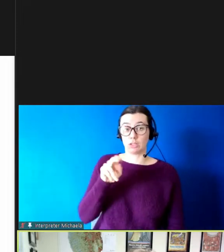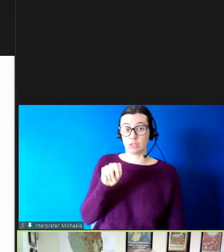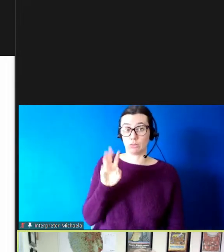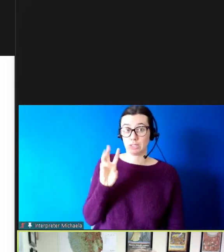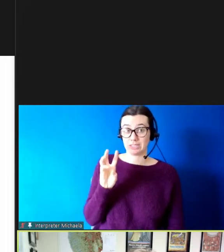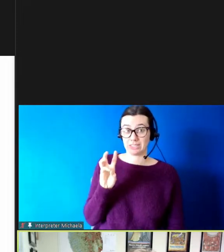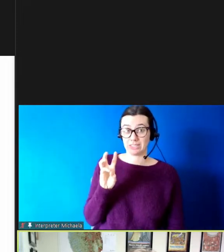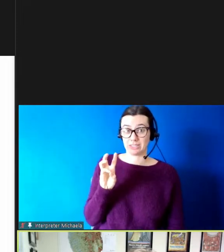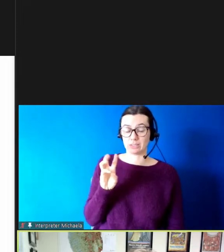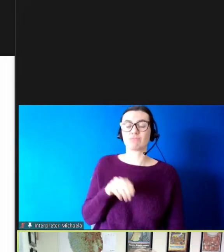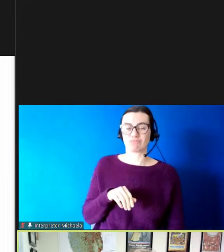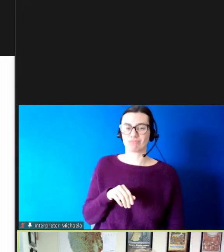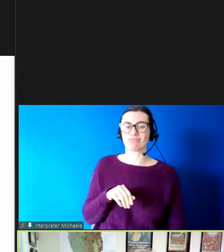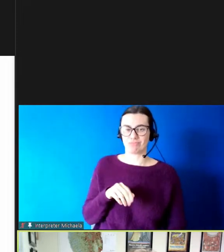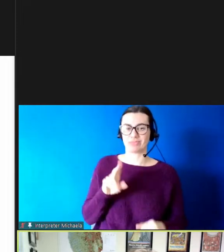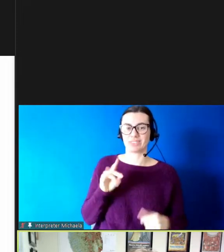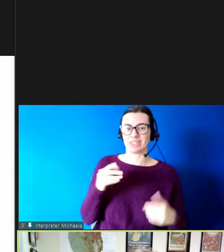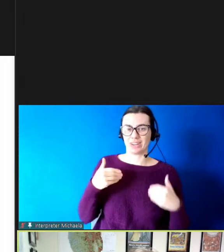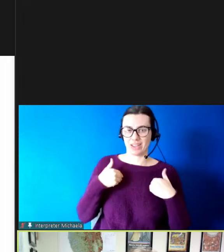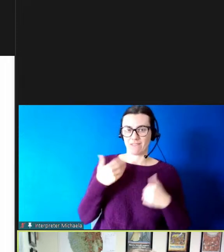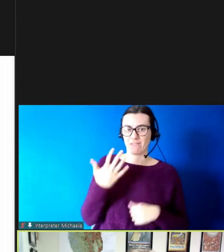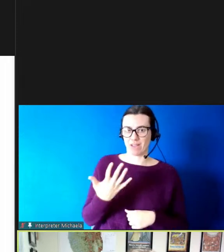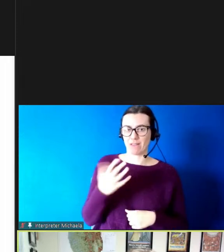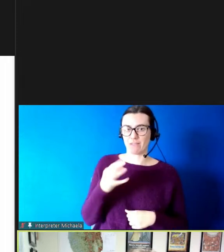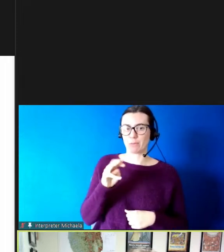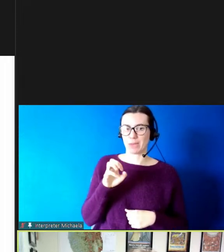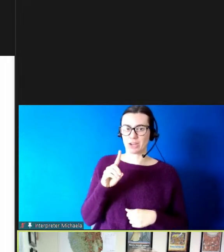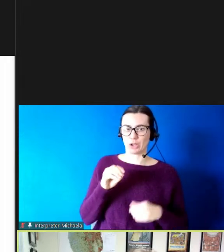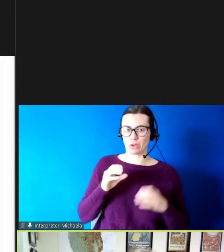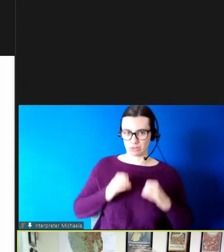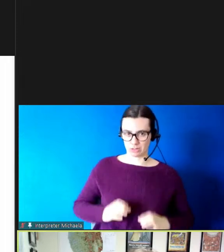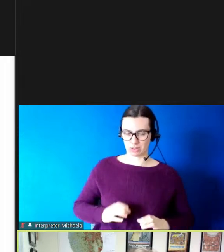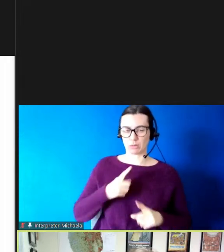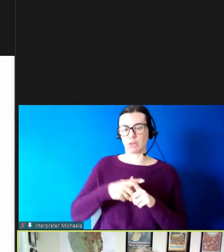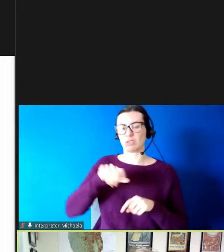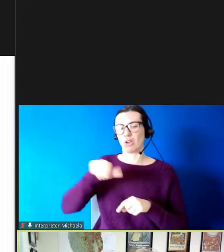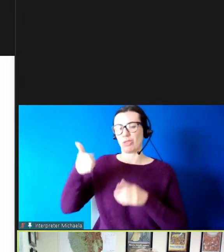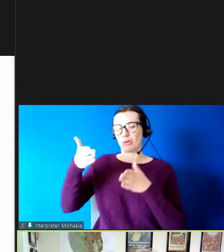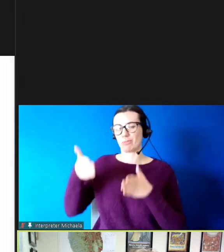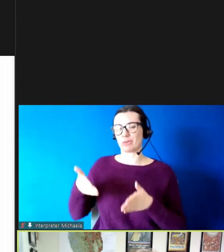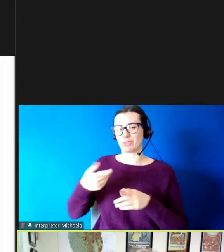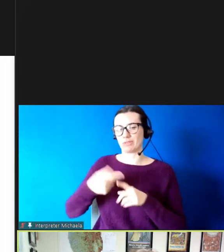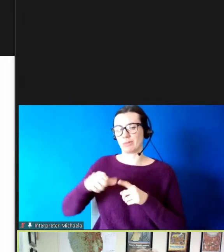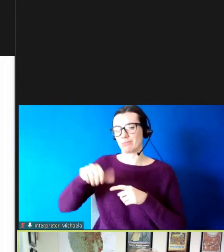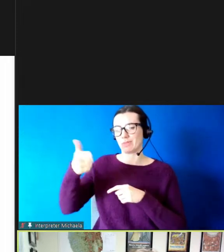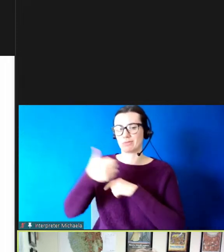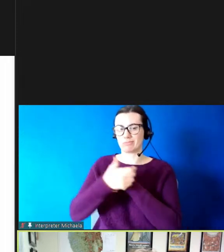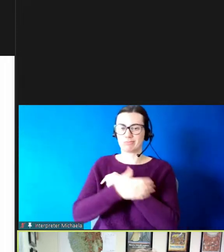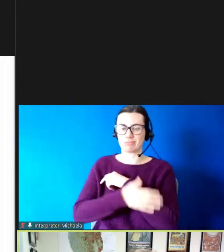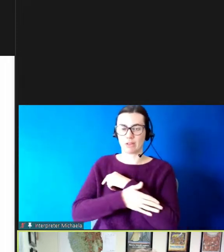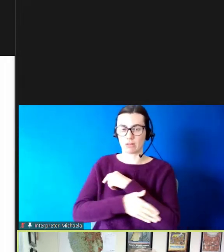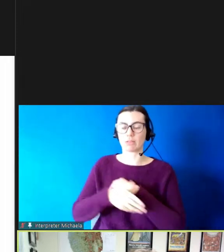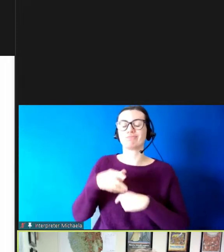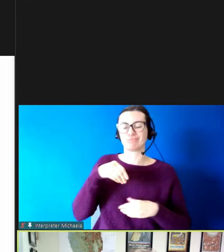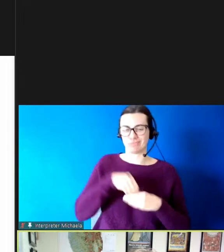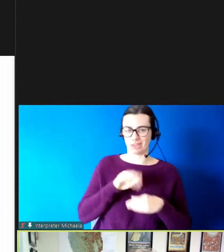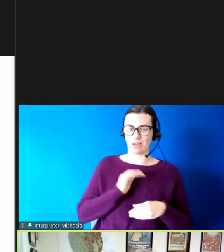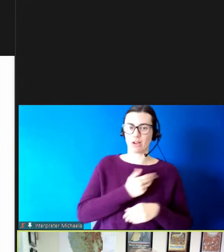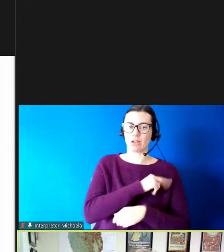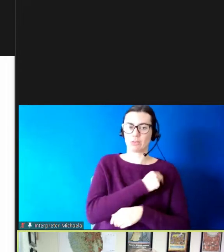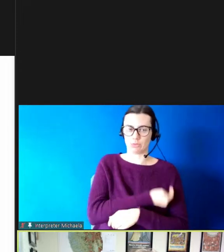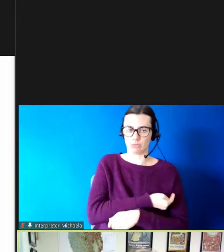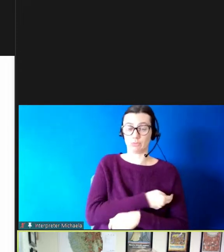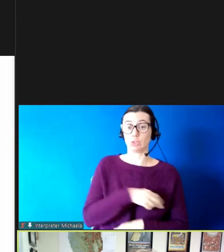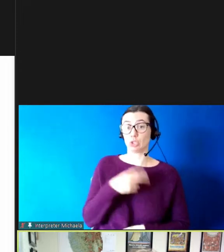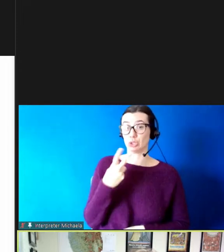we had 5 Mendocino citizens plus 1 from out of county who was in our hospitals. 2 of our hospitals